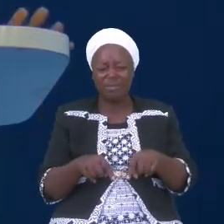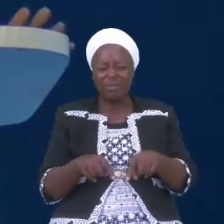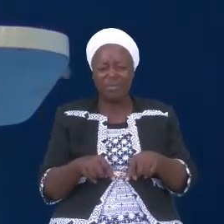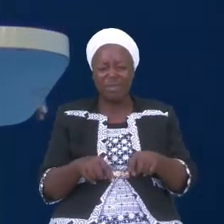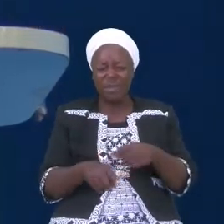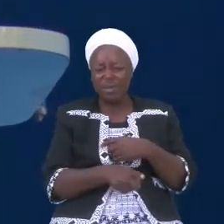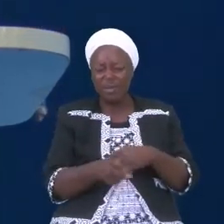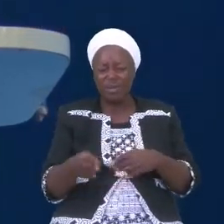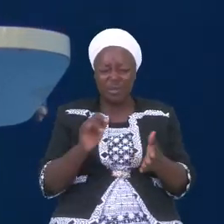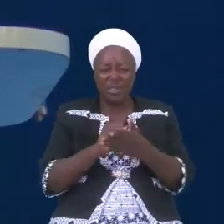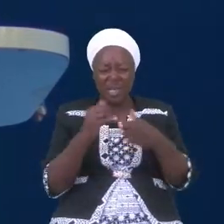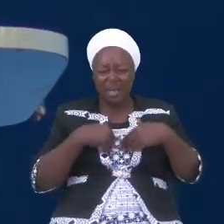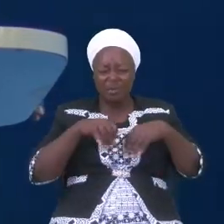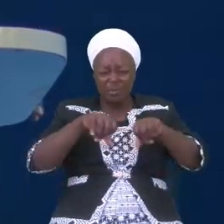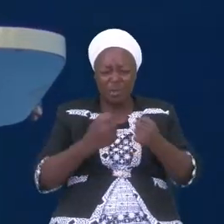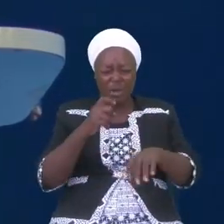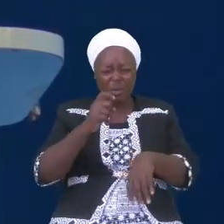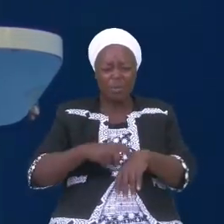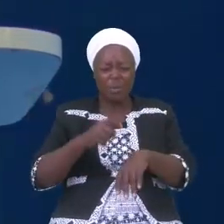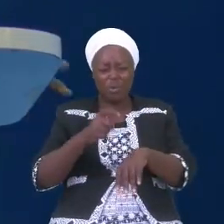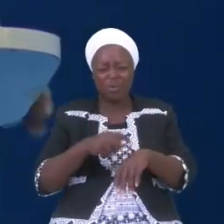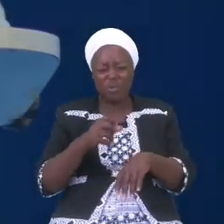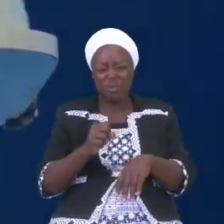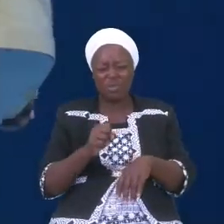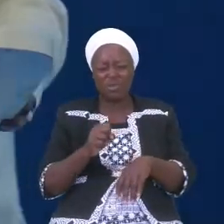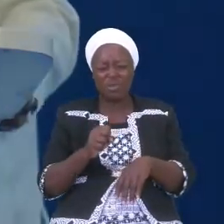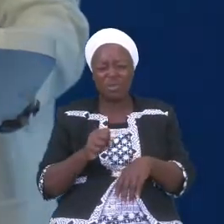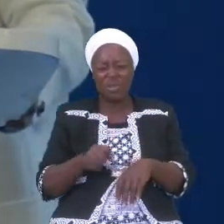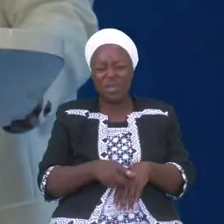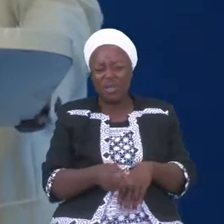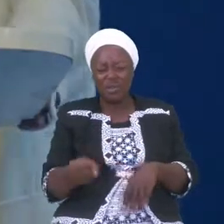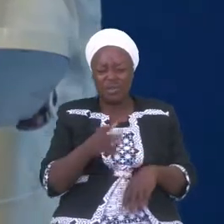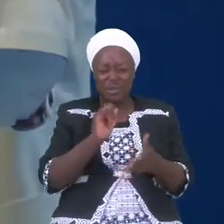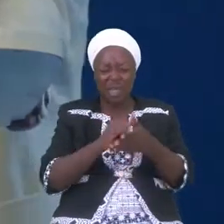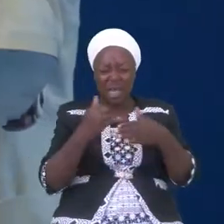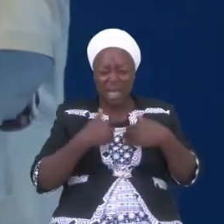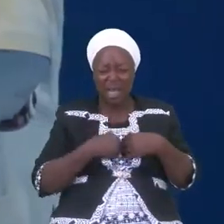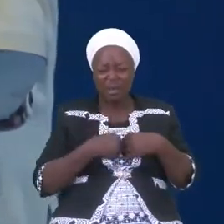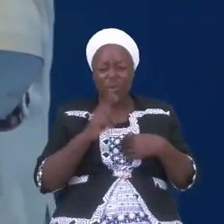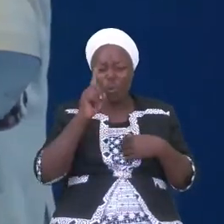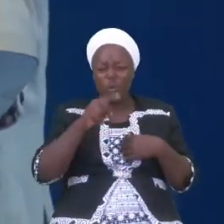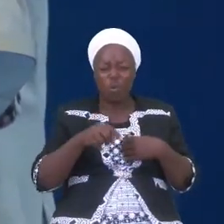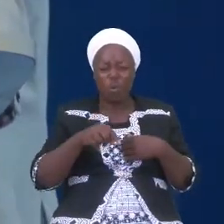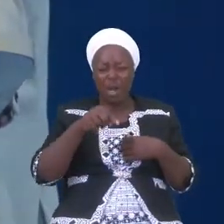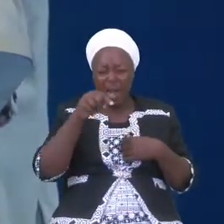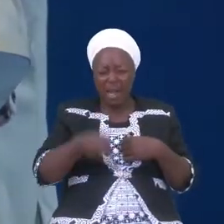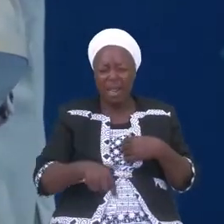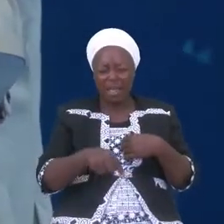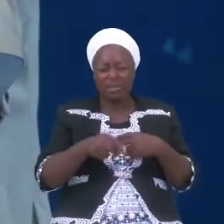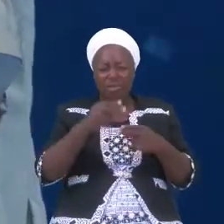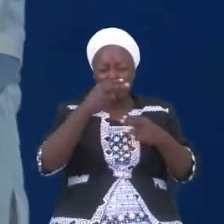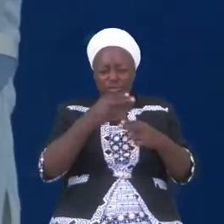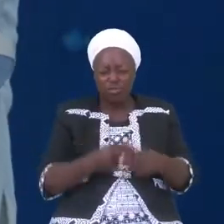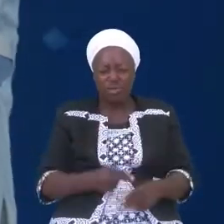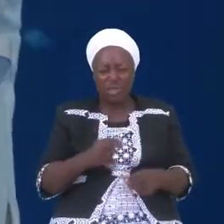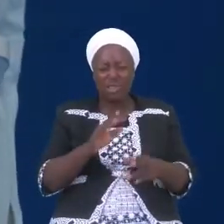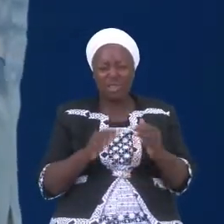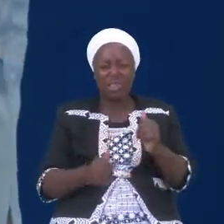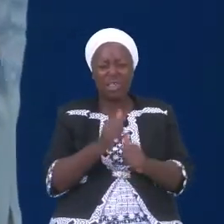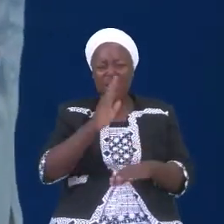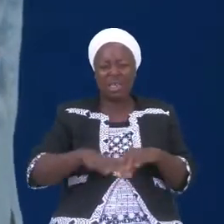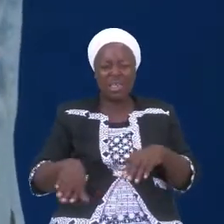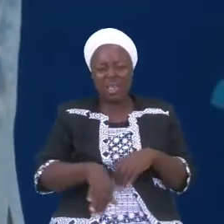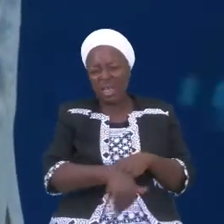those who have broken bones, those who have one leg shorter than the other, one